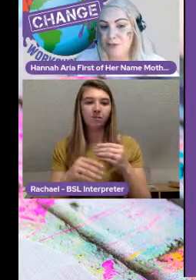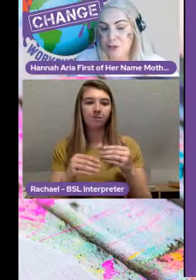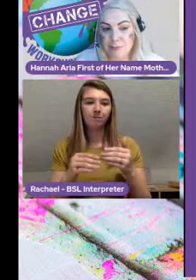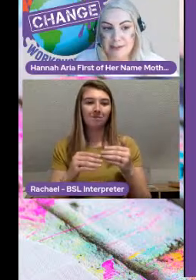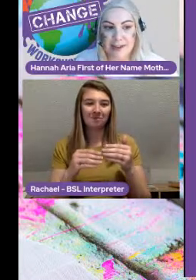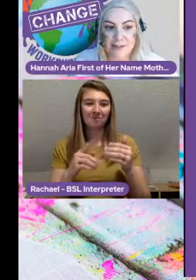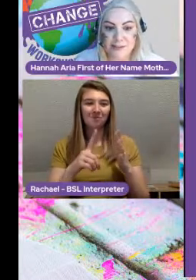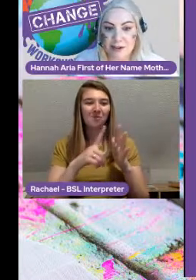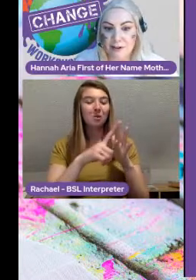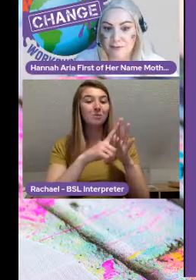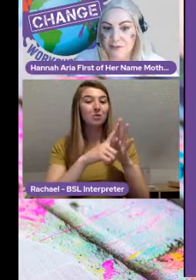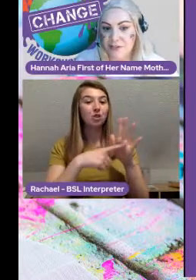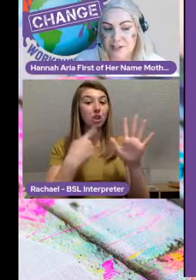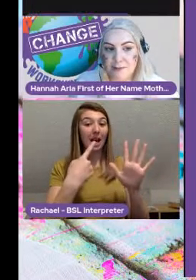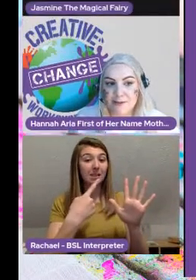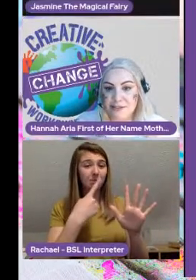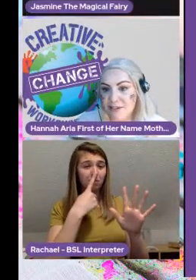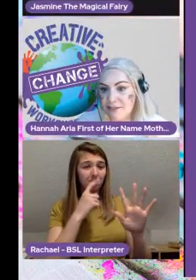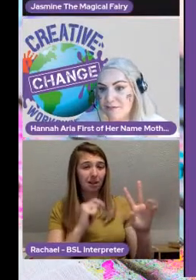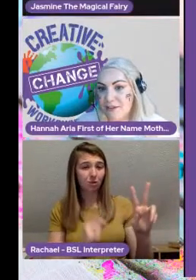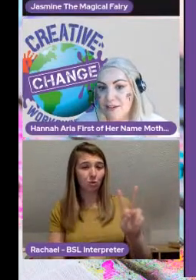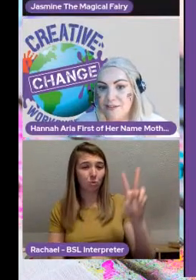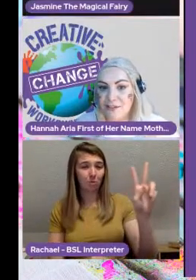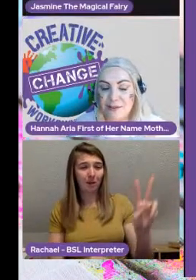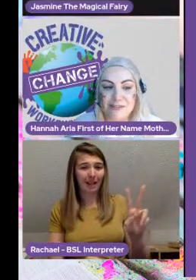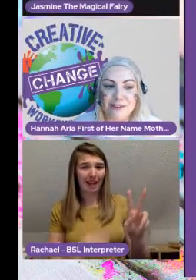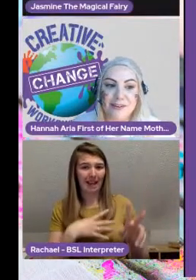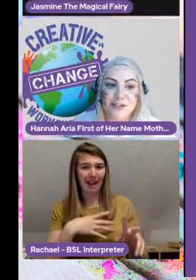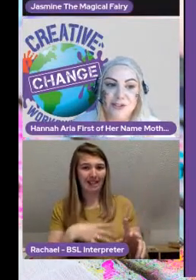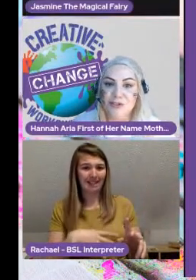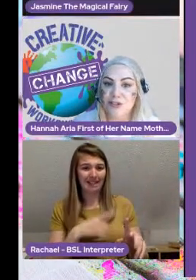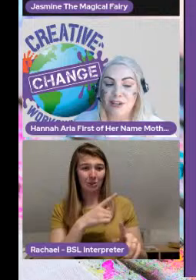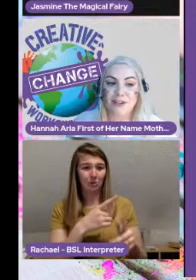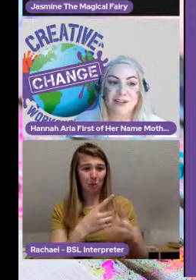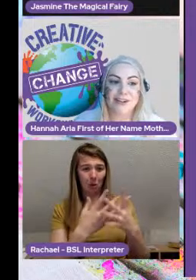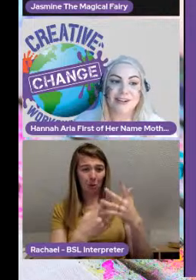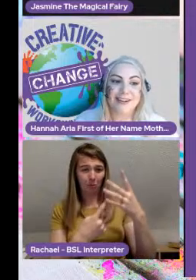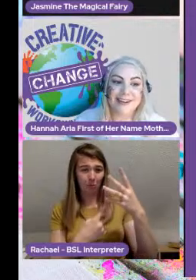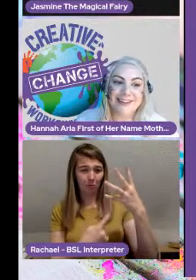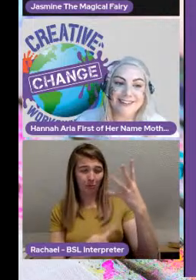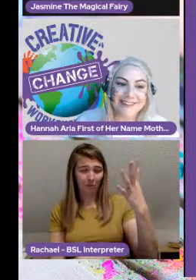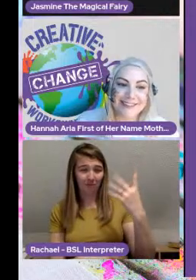Are you able to duplicate yourself? Because I need about six of you to do everything I ask you to do.